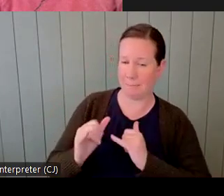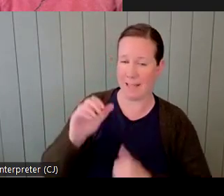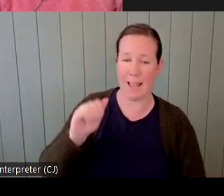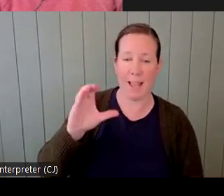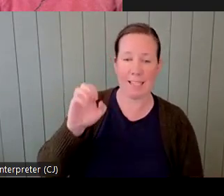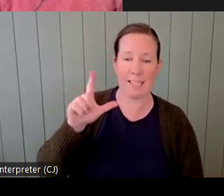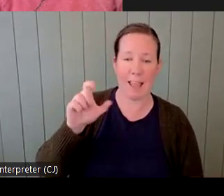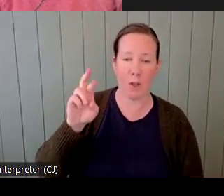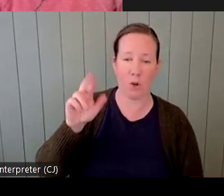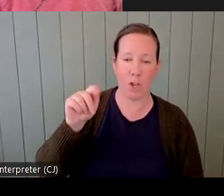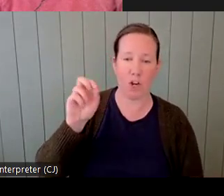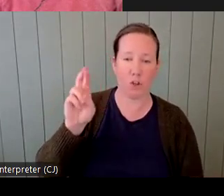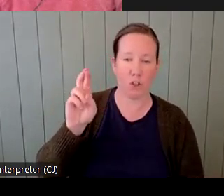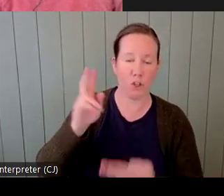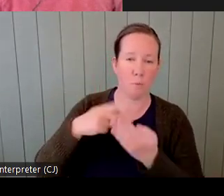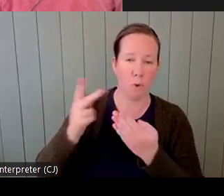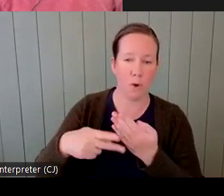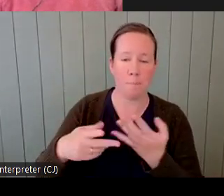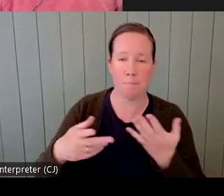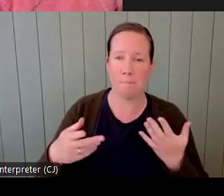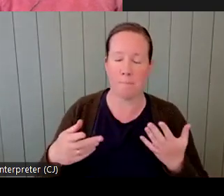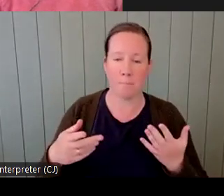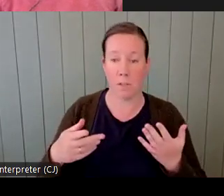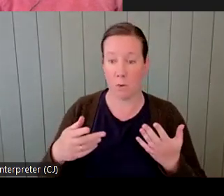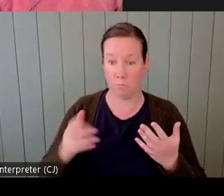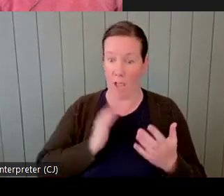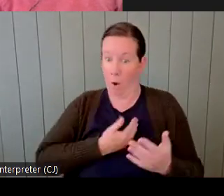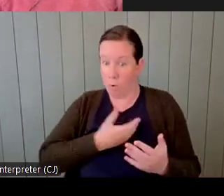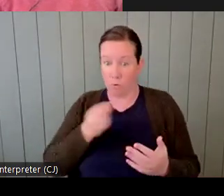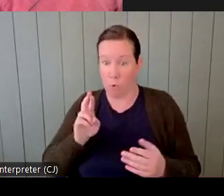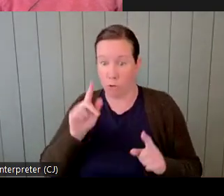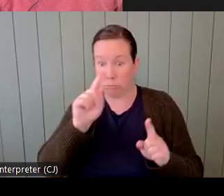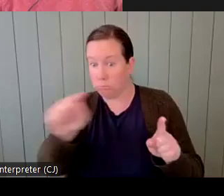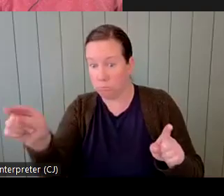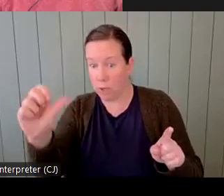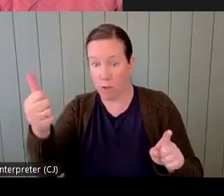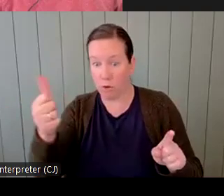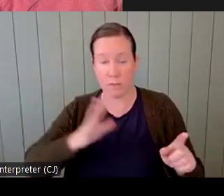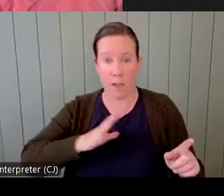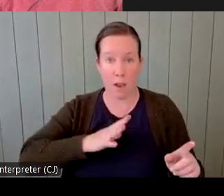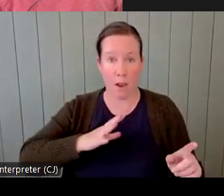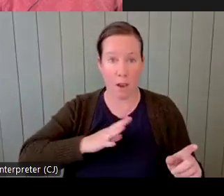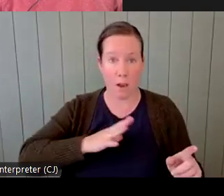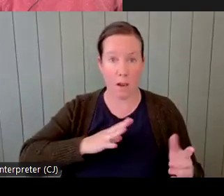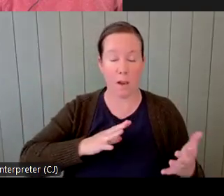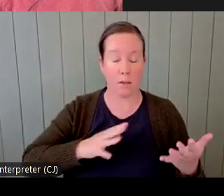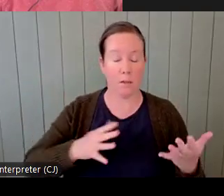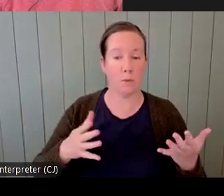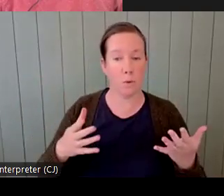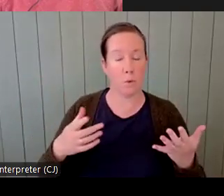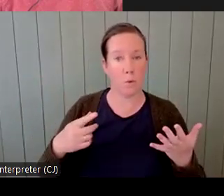to be Synergy's work wherever you go. So you can apply that. And we do, once you've made an online